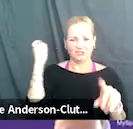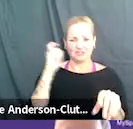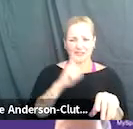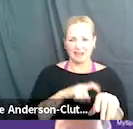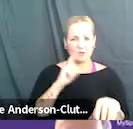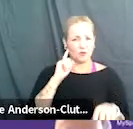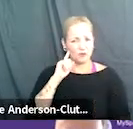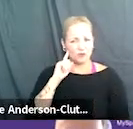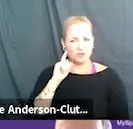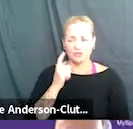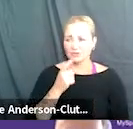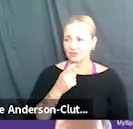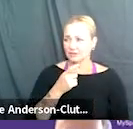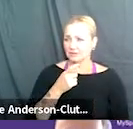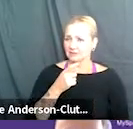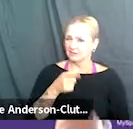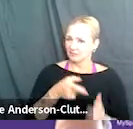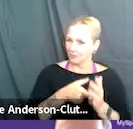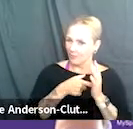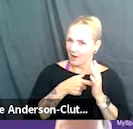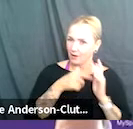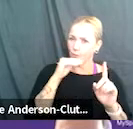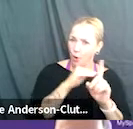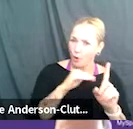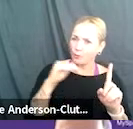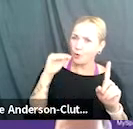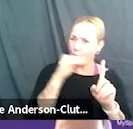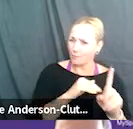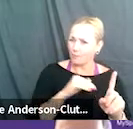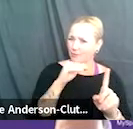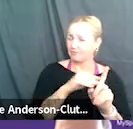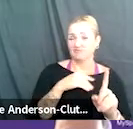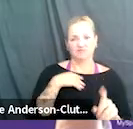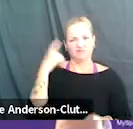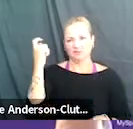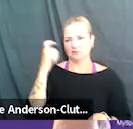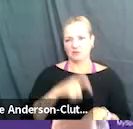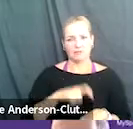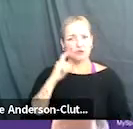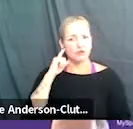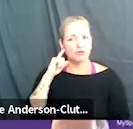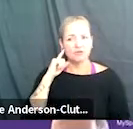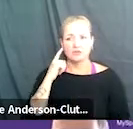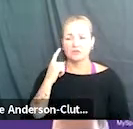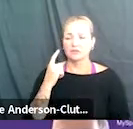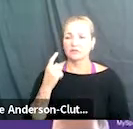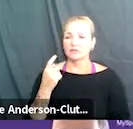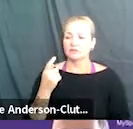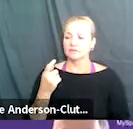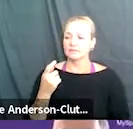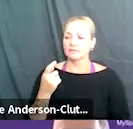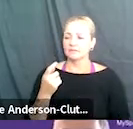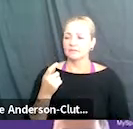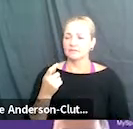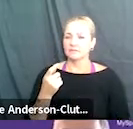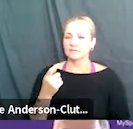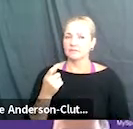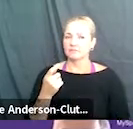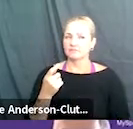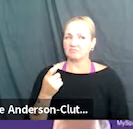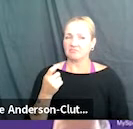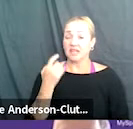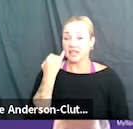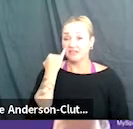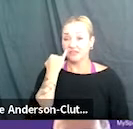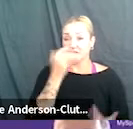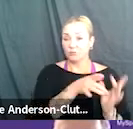every step, I think if it was related to hormonal fluctuations and puberty, that I would have seen it, or we would have seen it previously, and I